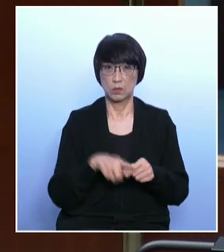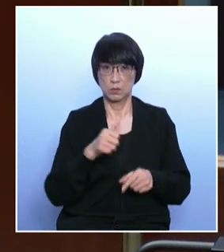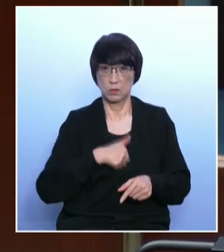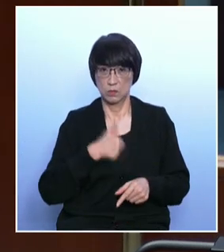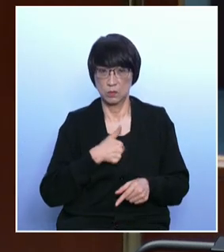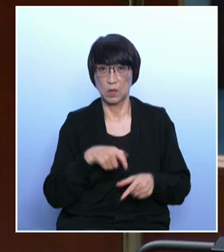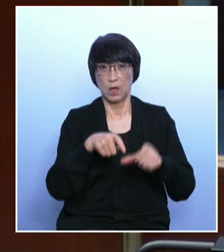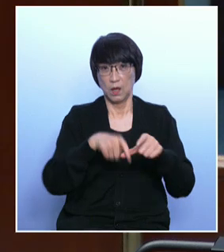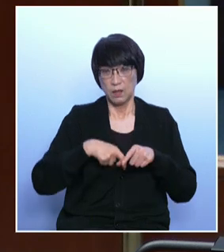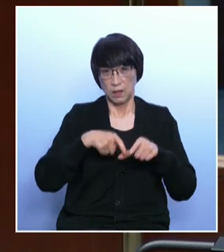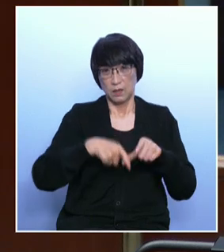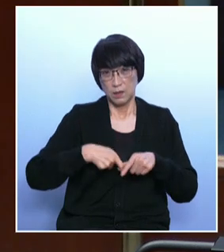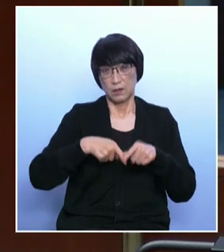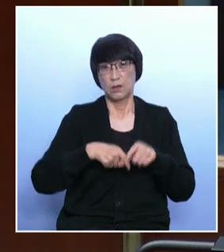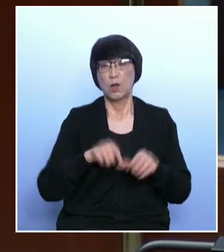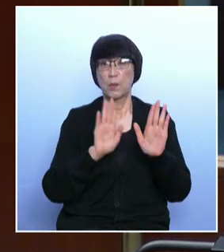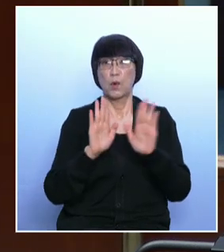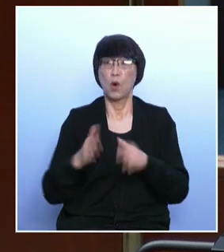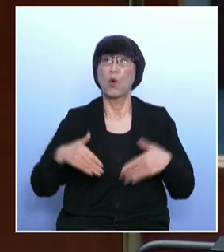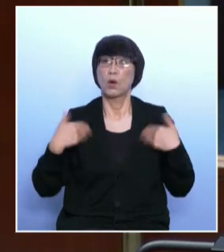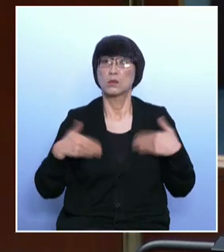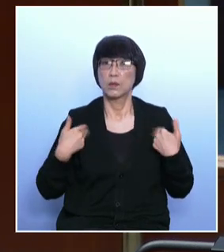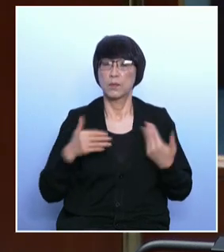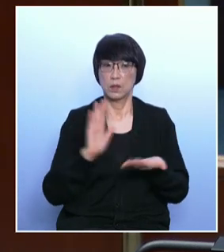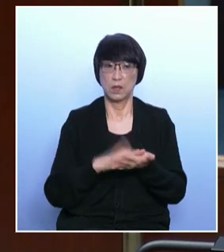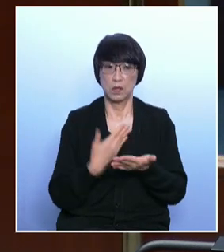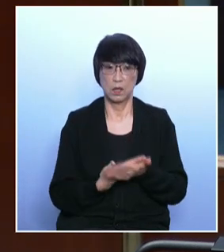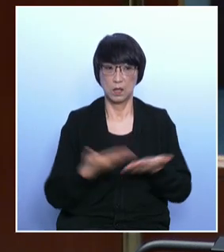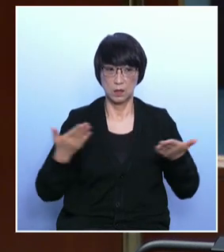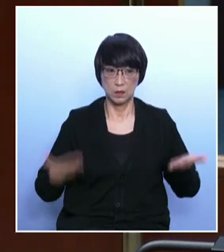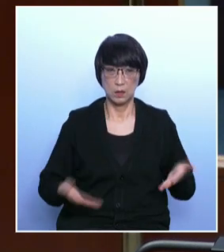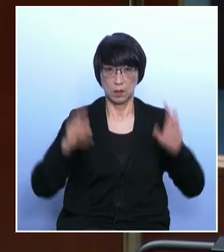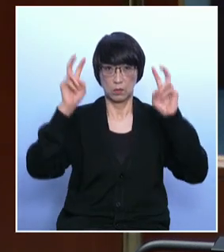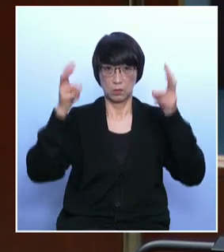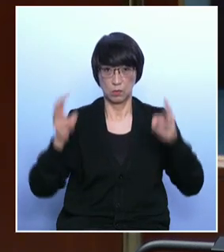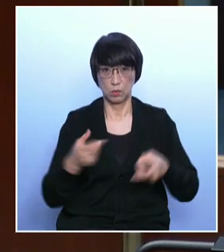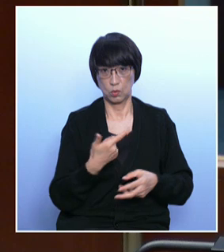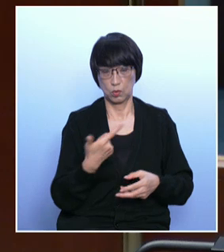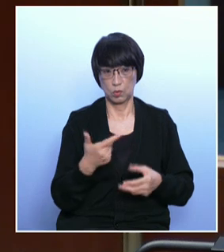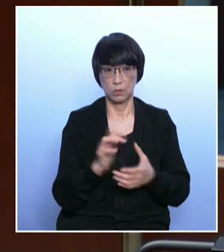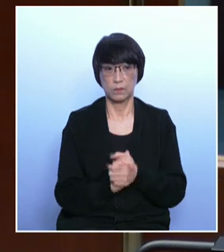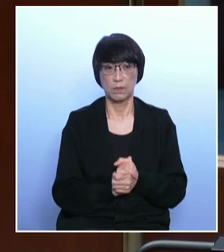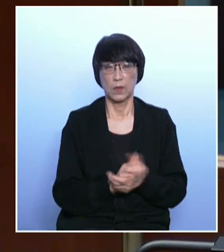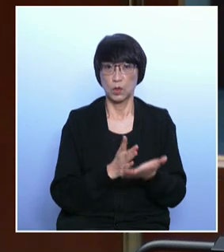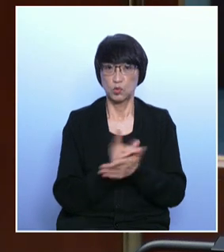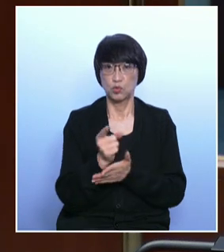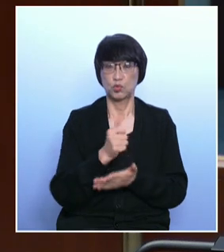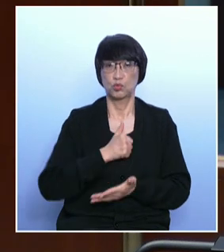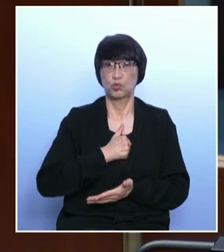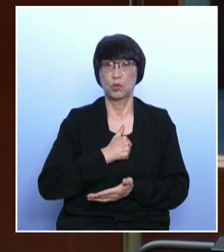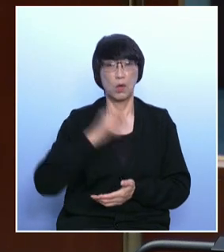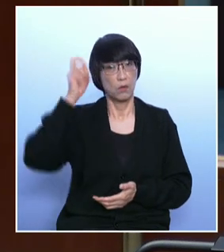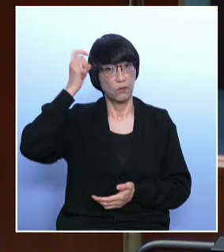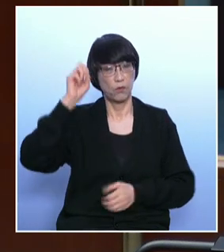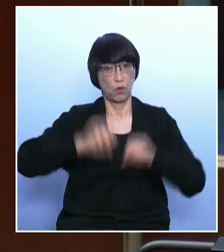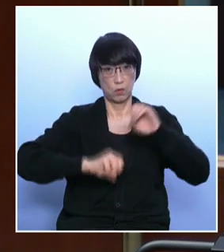They may be satisfied with what they are doing. They may be already helping a lot of people, so they are satisfied.